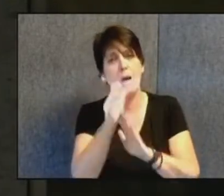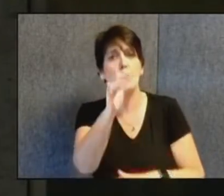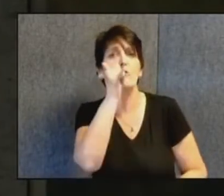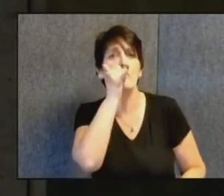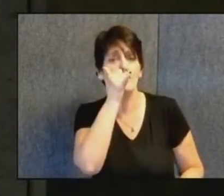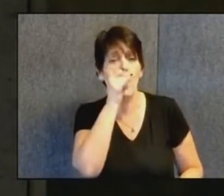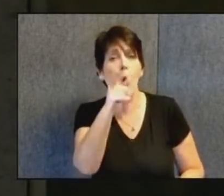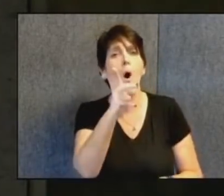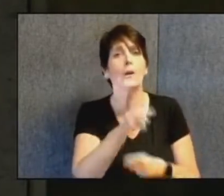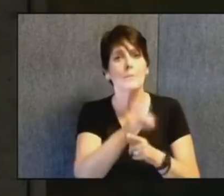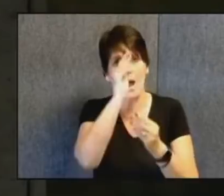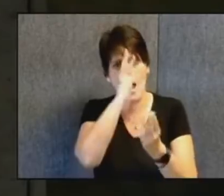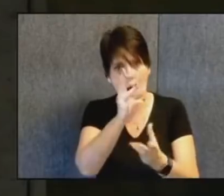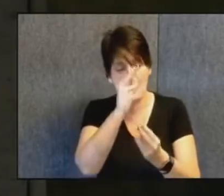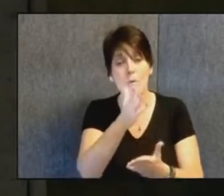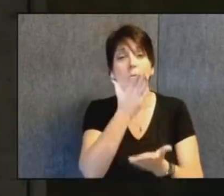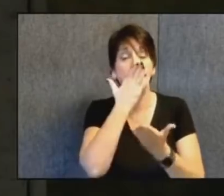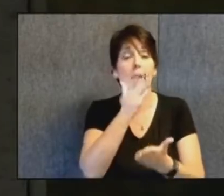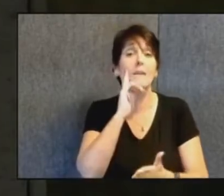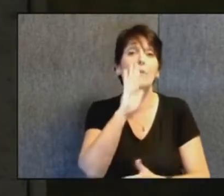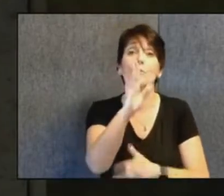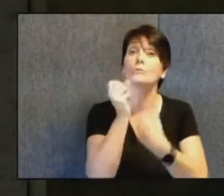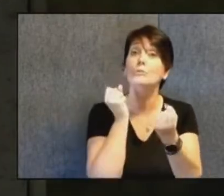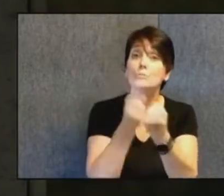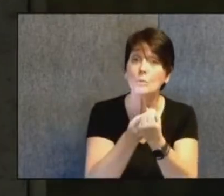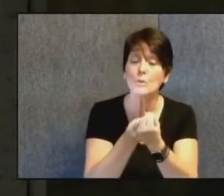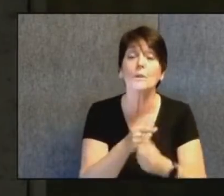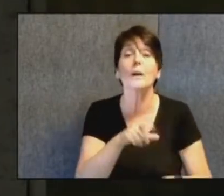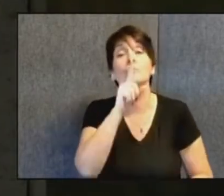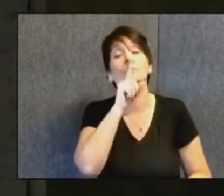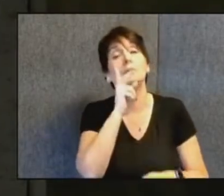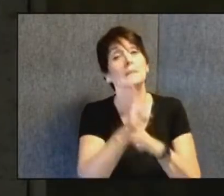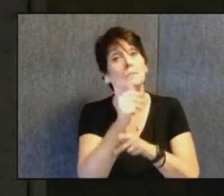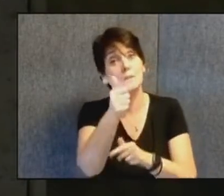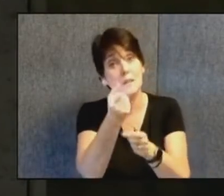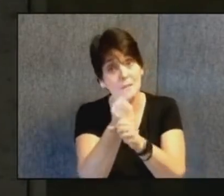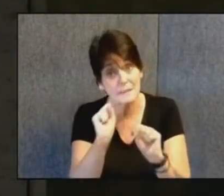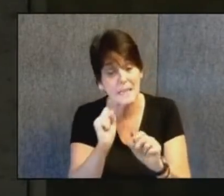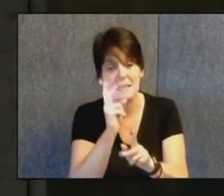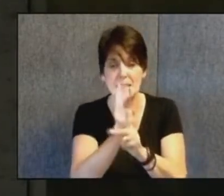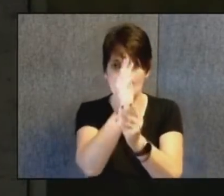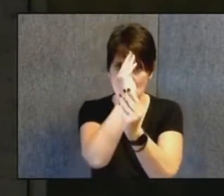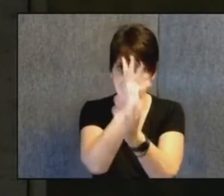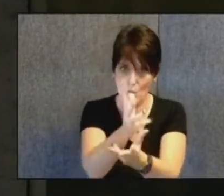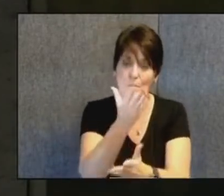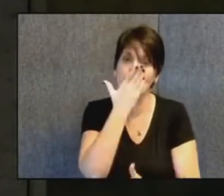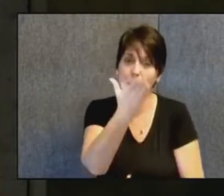can be updated. I want to thank you very much for your support, and stay safe and stay informed.